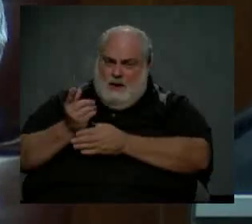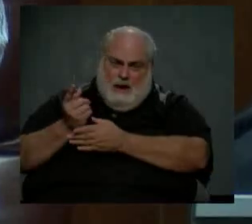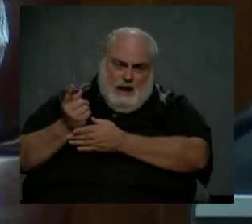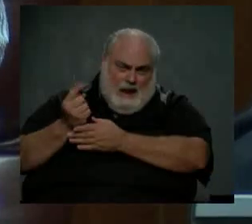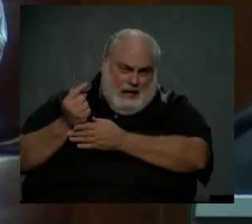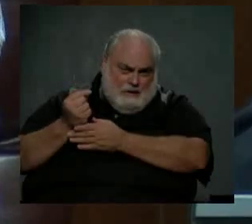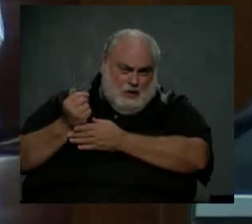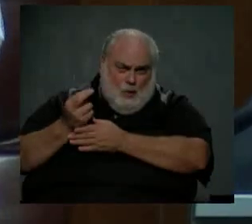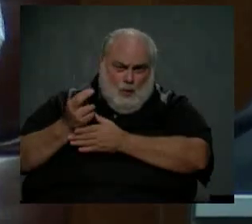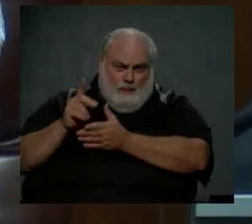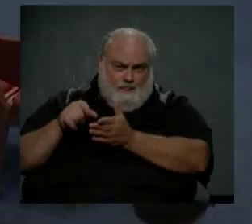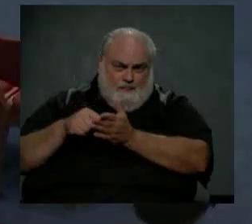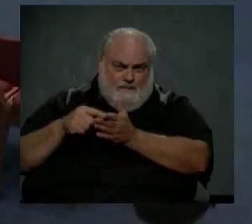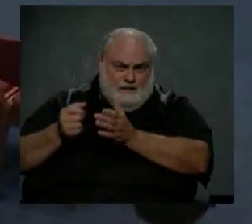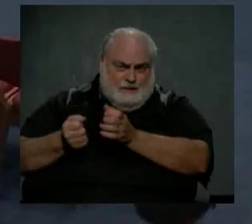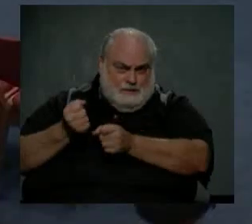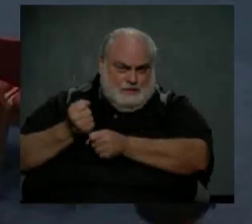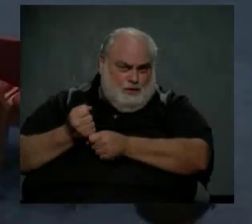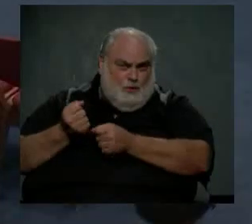this year.